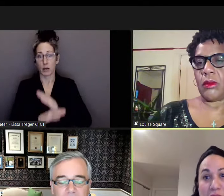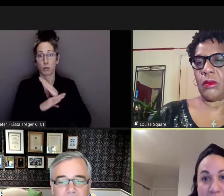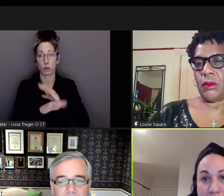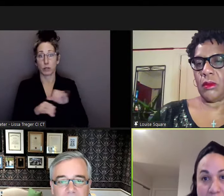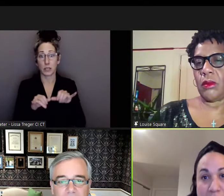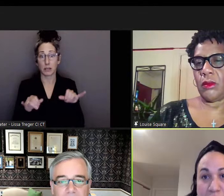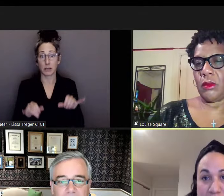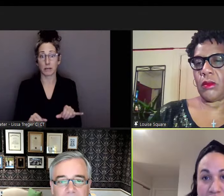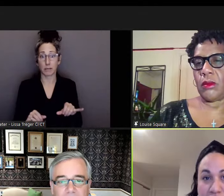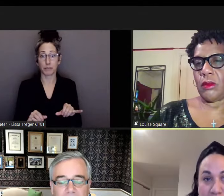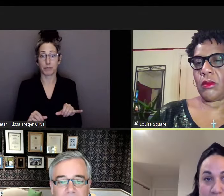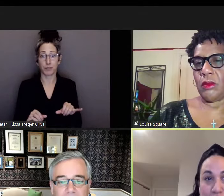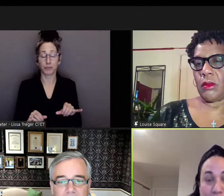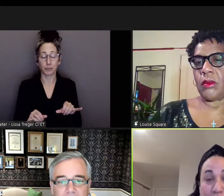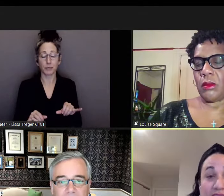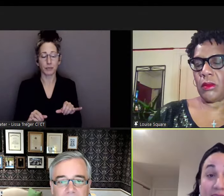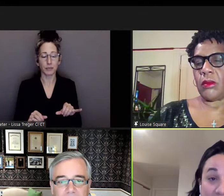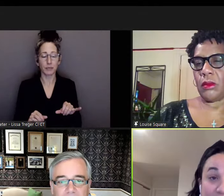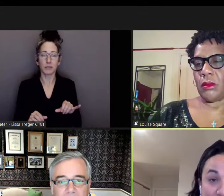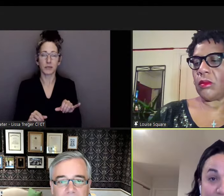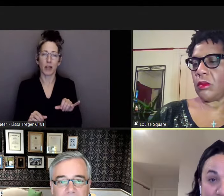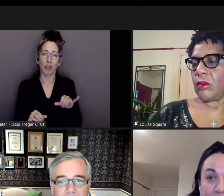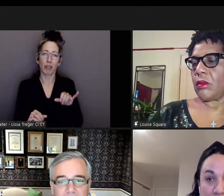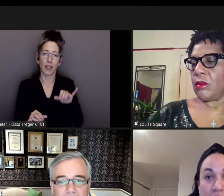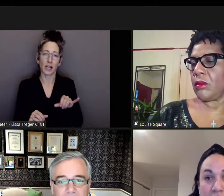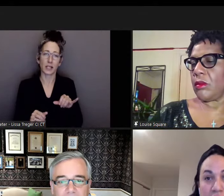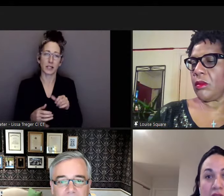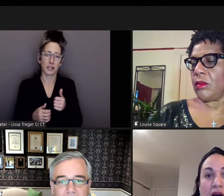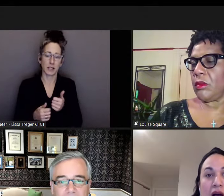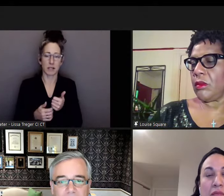the primary population that you want to protect,